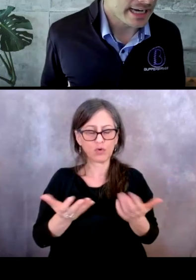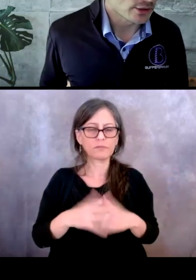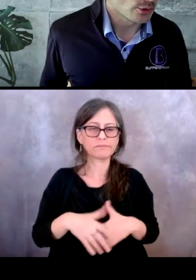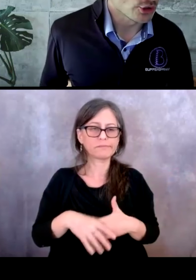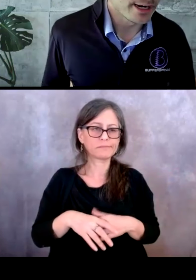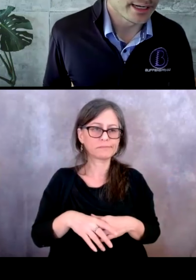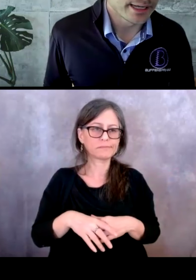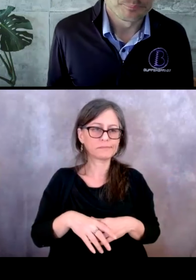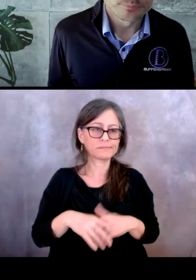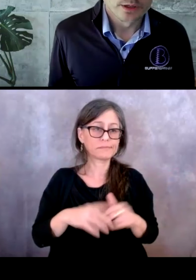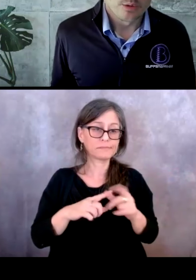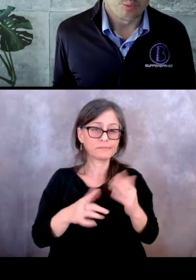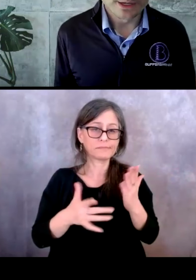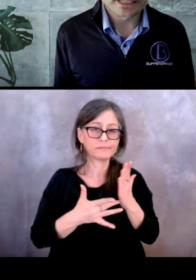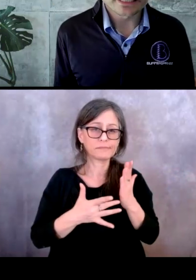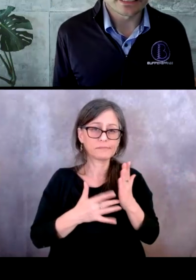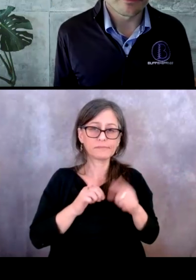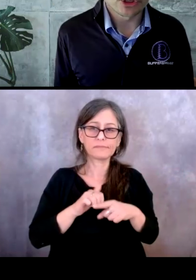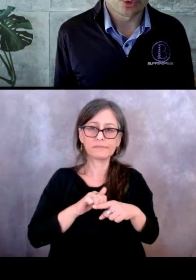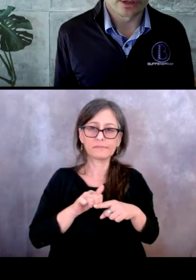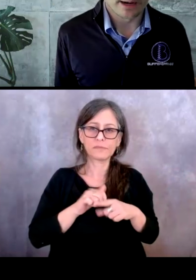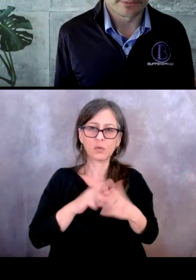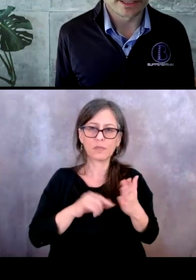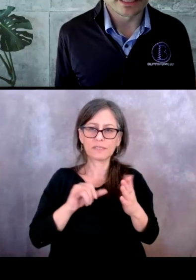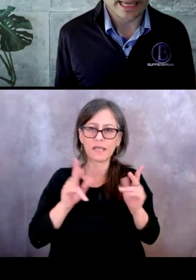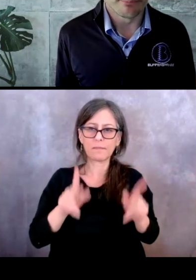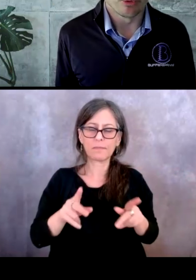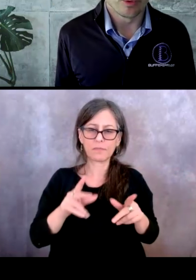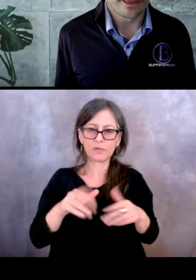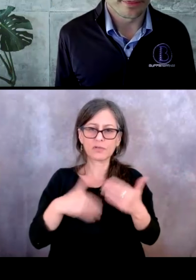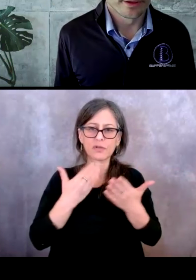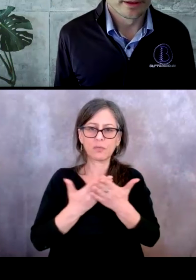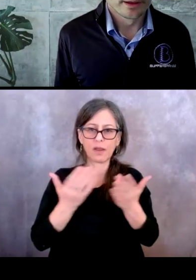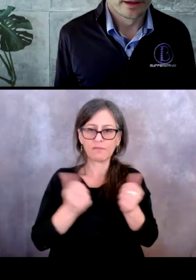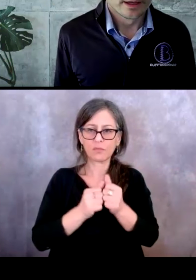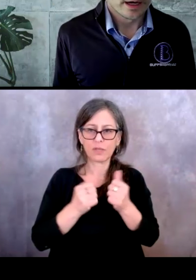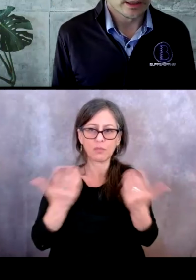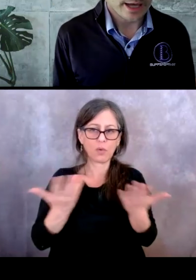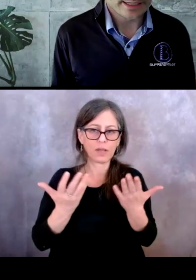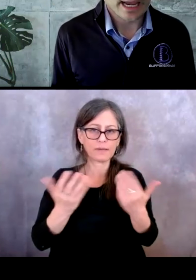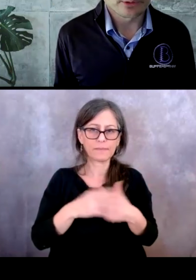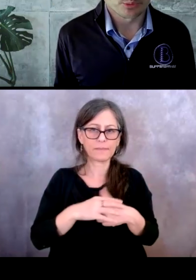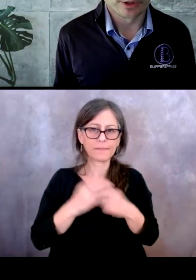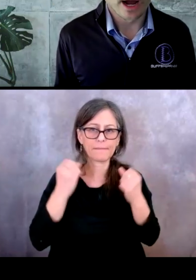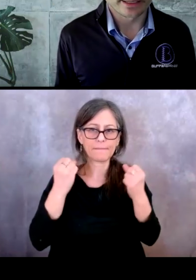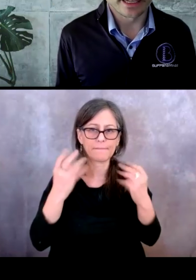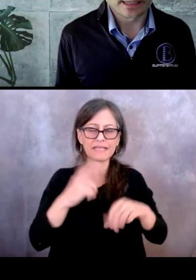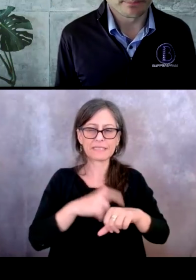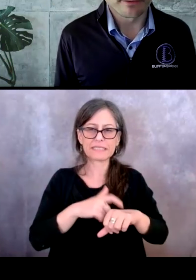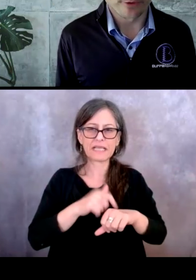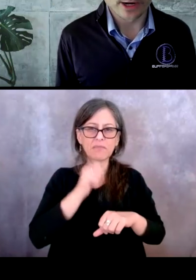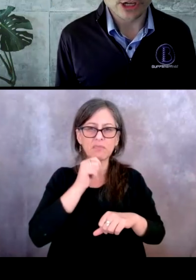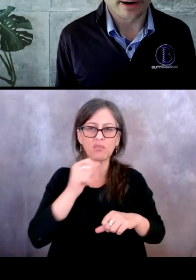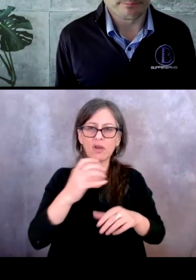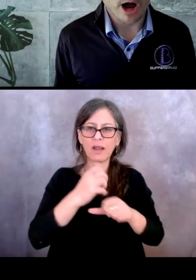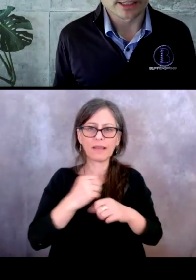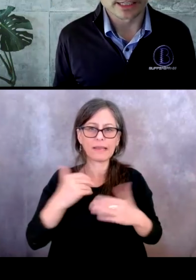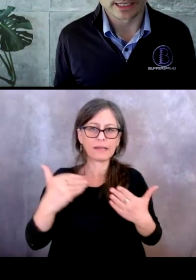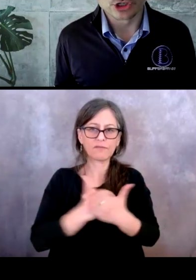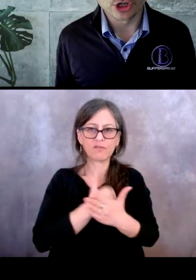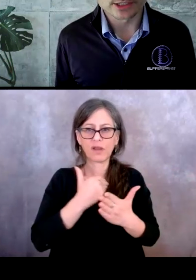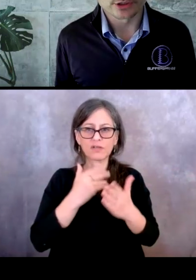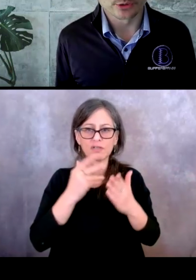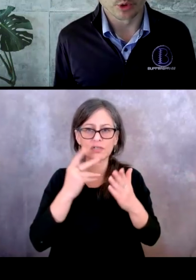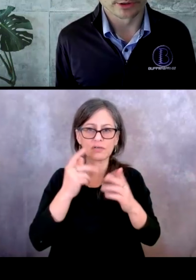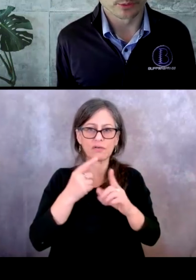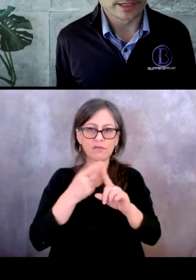at the technical training, what does this individual come to the table with? A lot of times we're not getting somebody fresh out of the box that